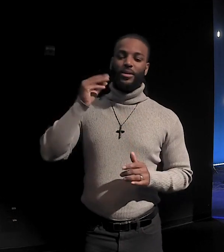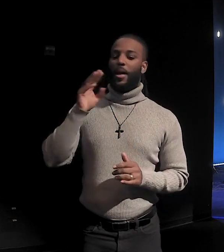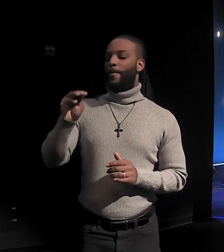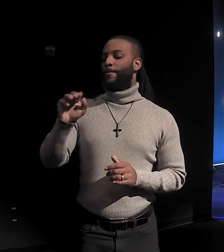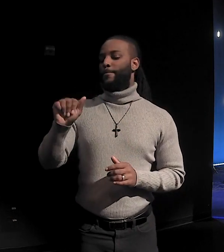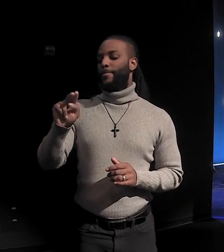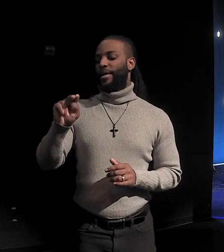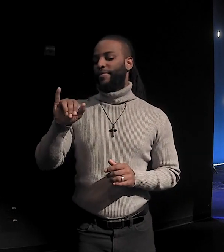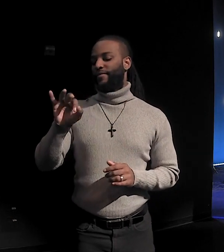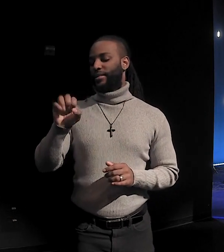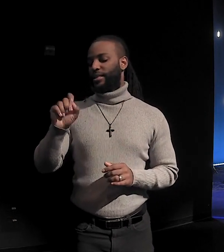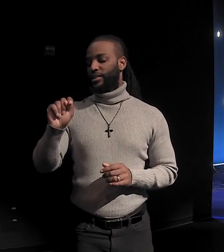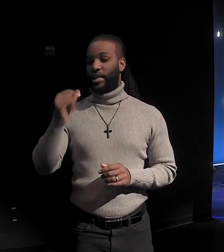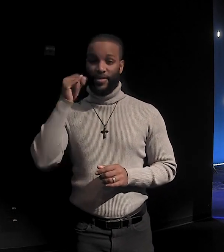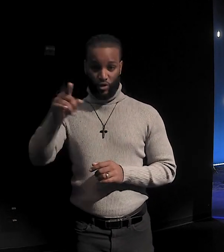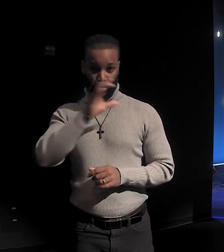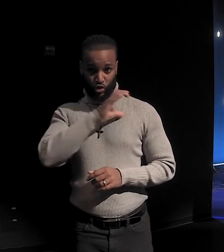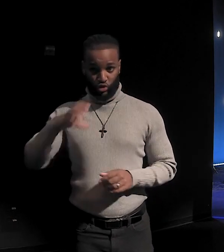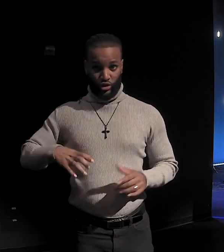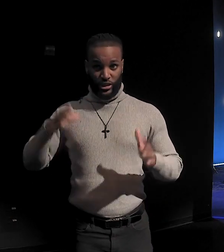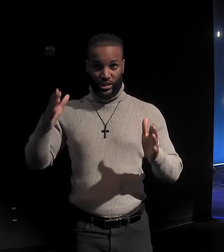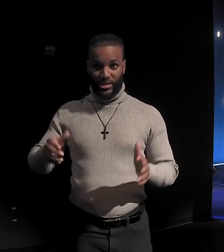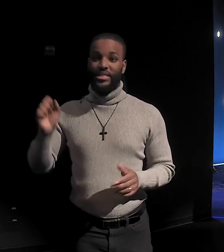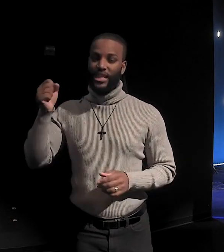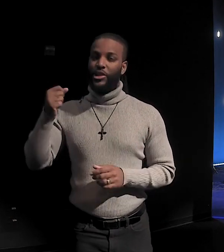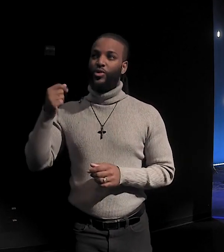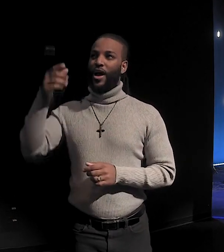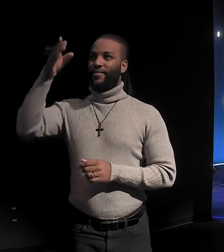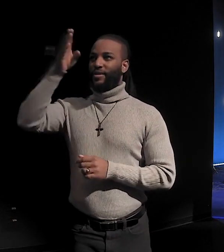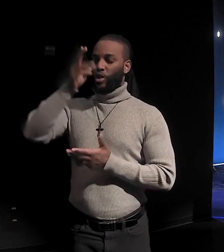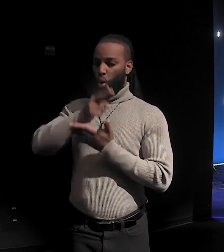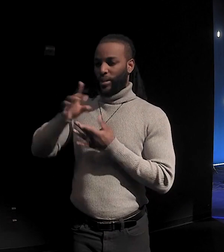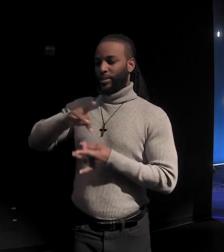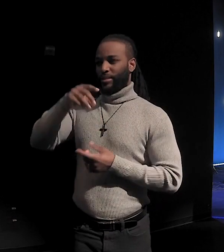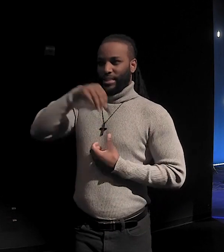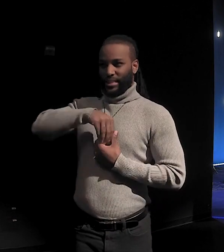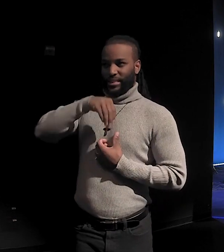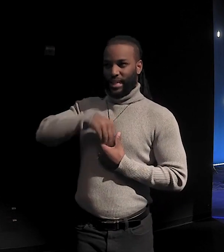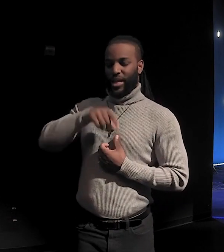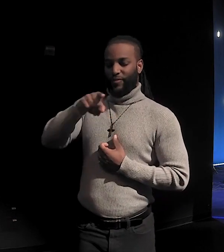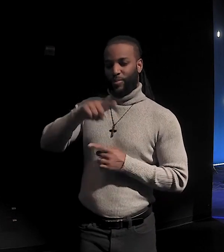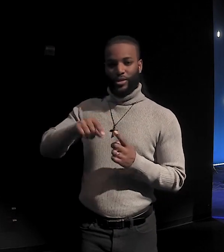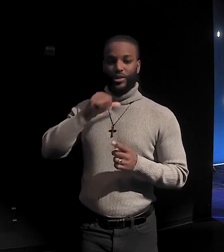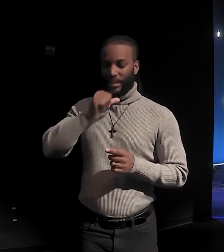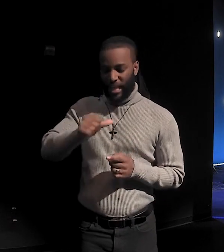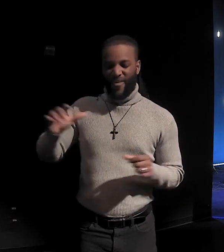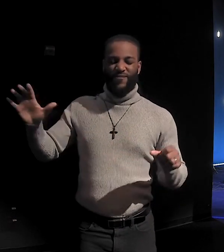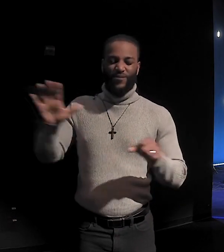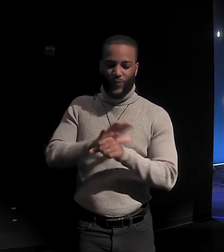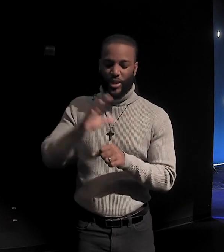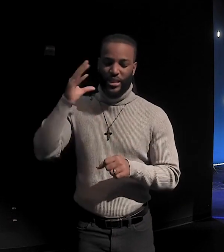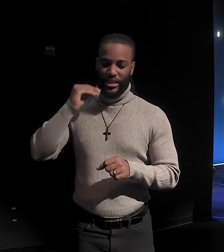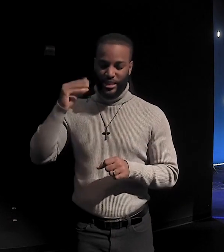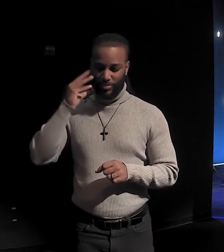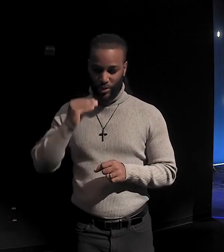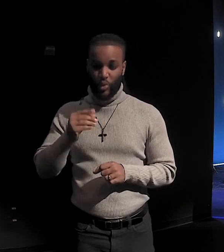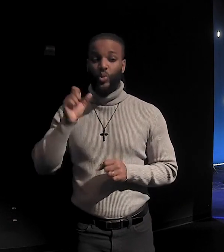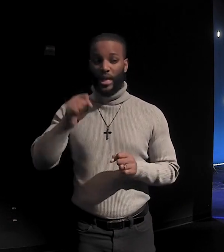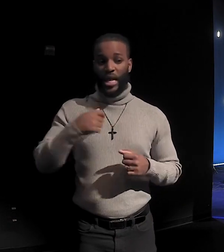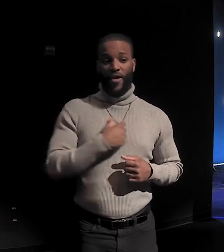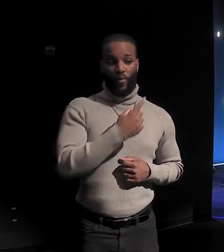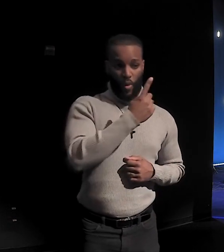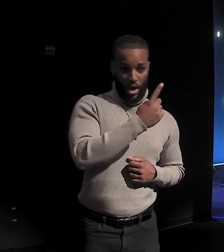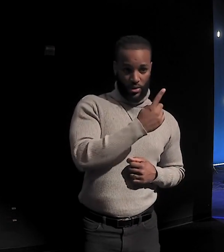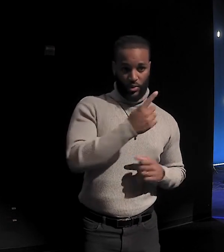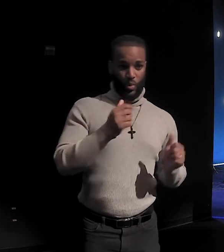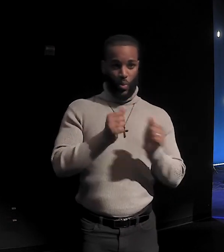presence. If you're a Christian, you'll have the presence of the Holy Spirit in you, but you're not experiencing all that he has for you. There can be one without the other, presence or manifestation of